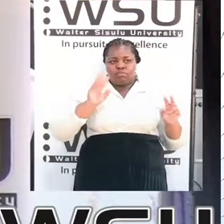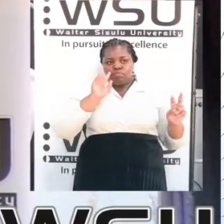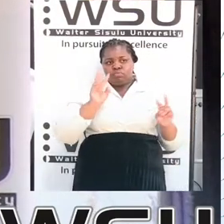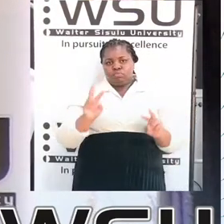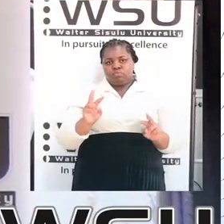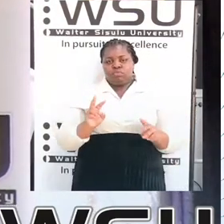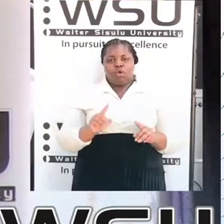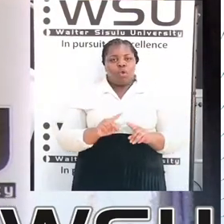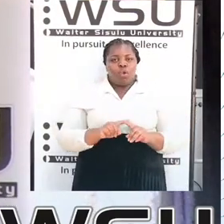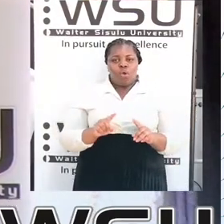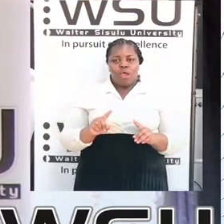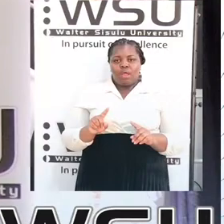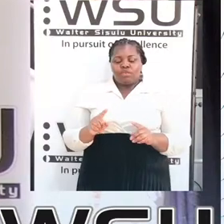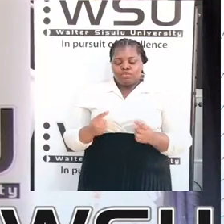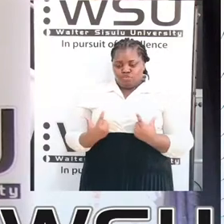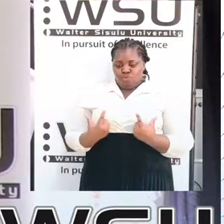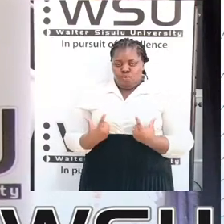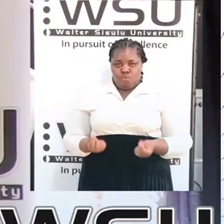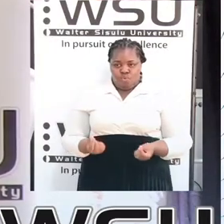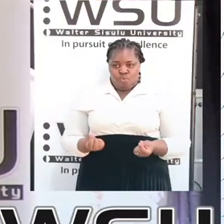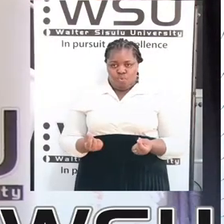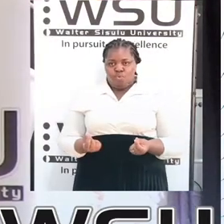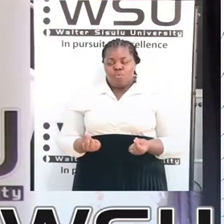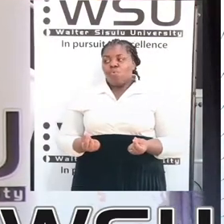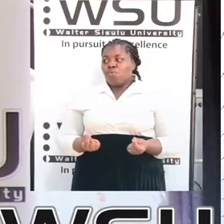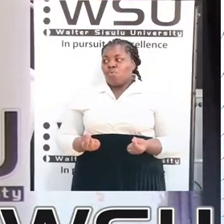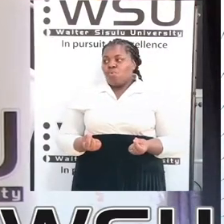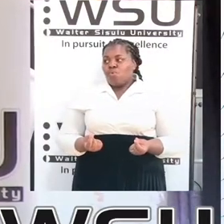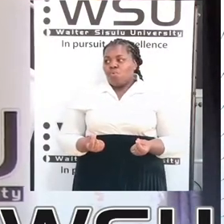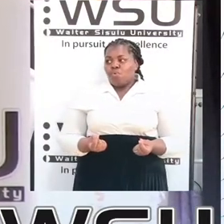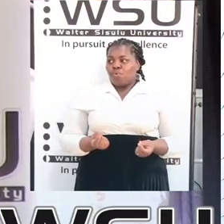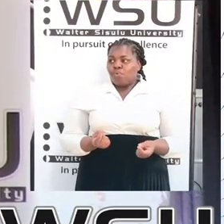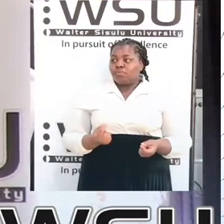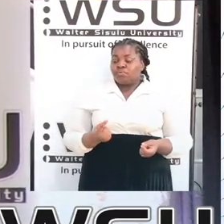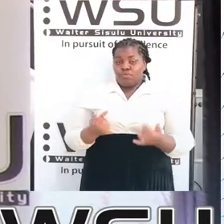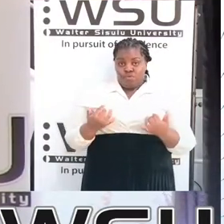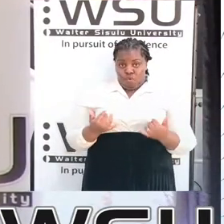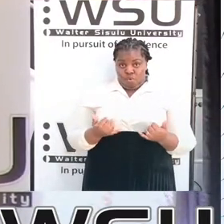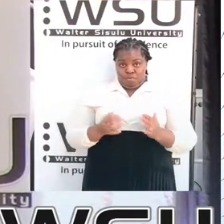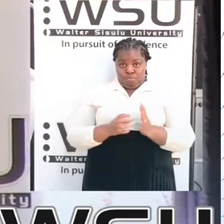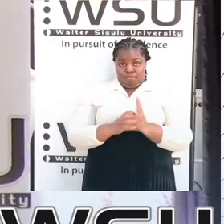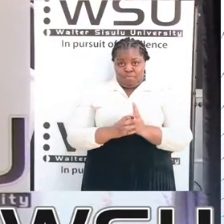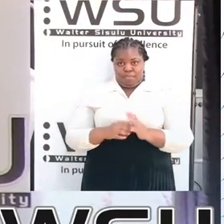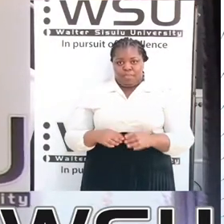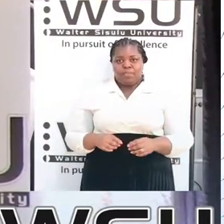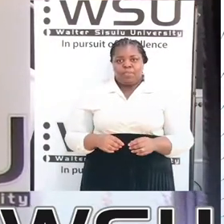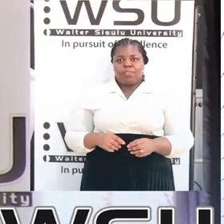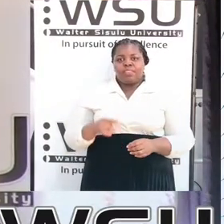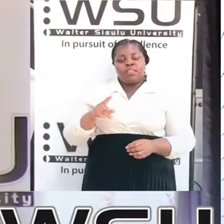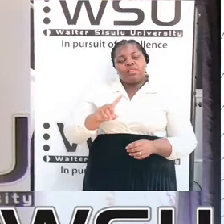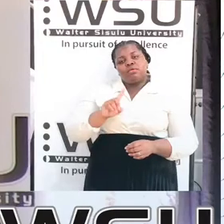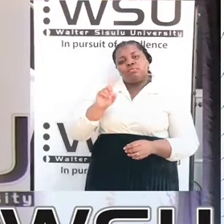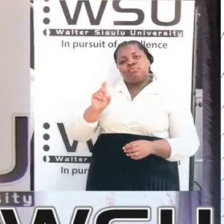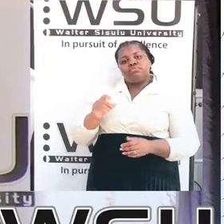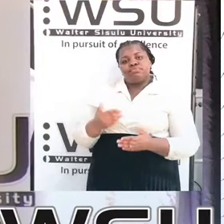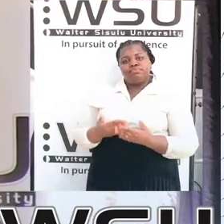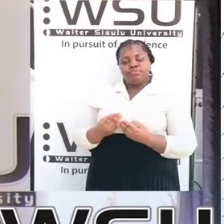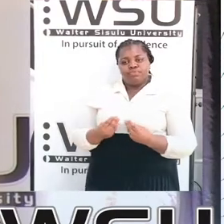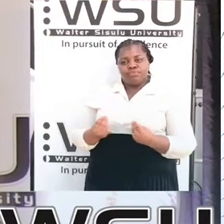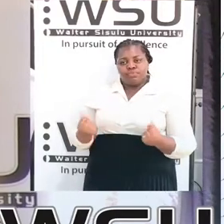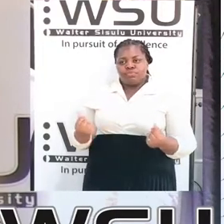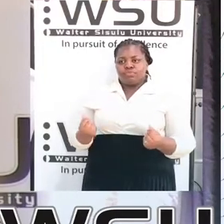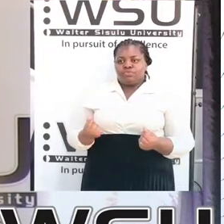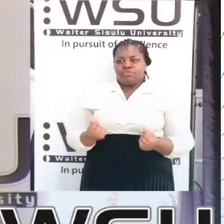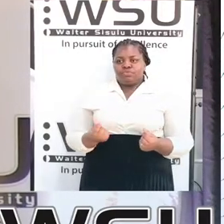only consider but apply. In this instance, this question can be resolved in the